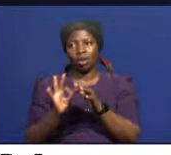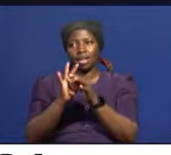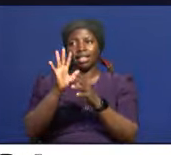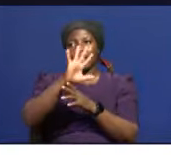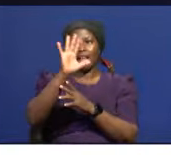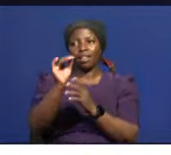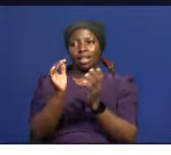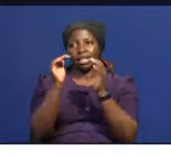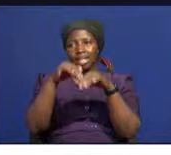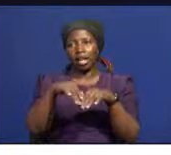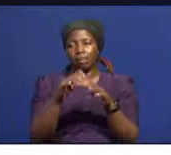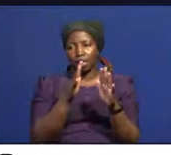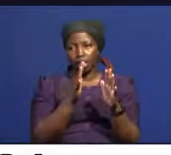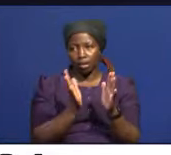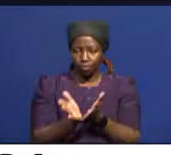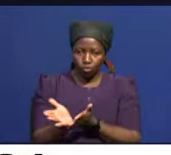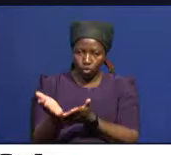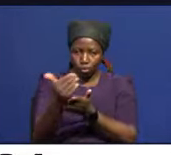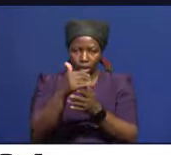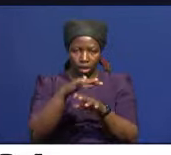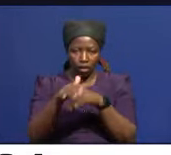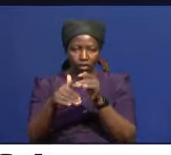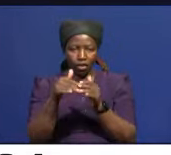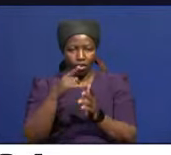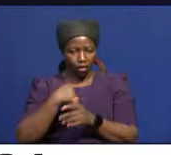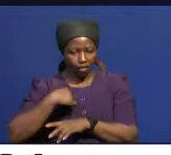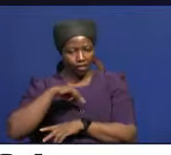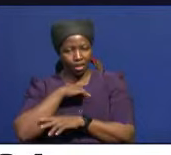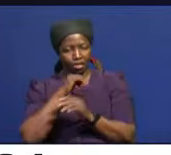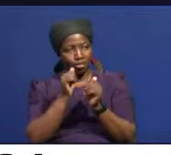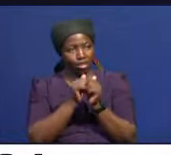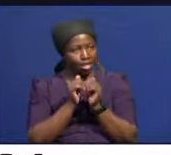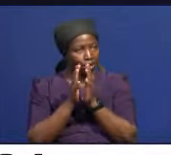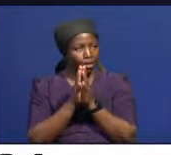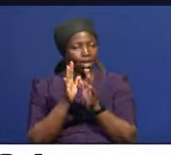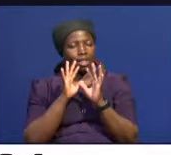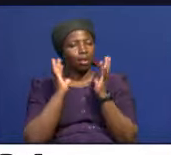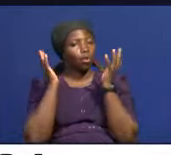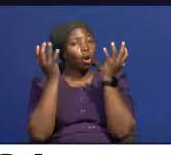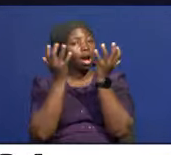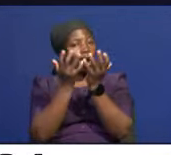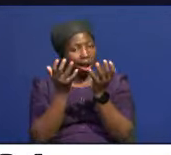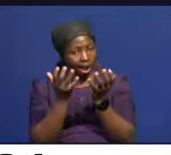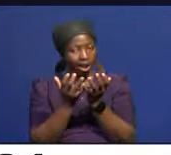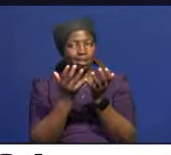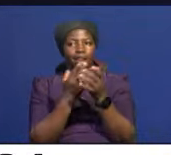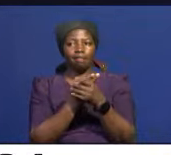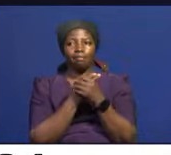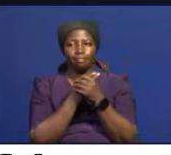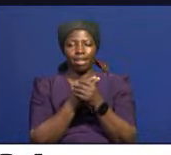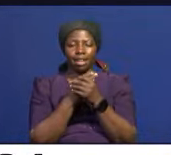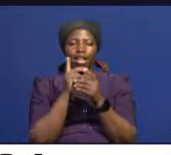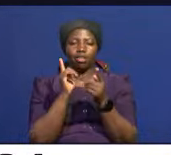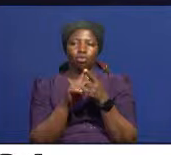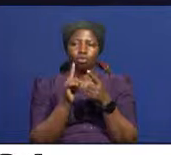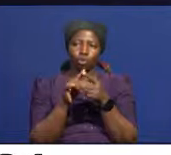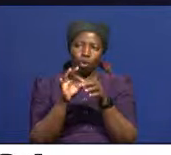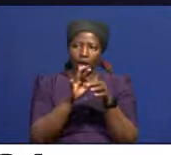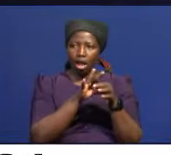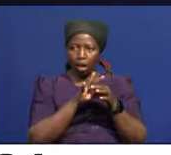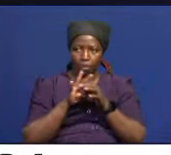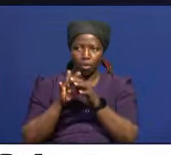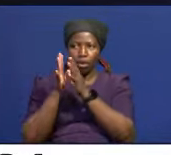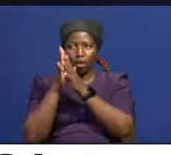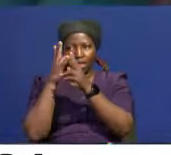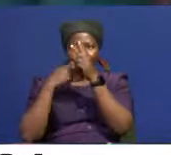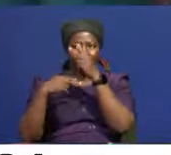Summit mobilizes all of us, together with our esteemed global partners, to collaborate with ambition and